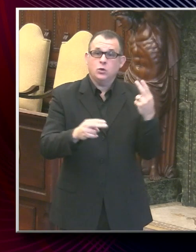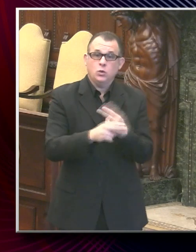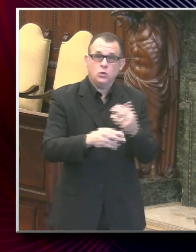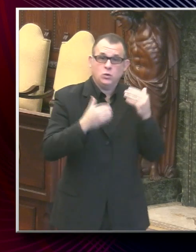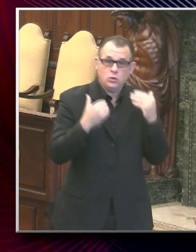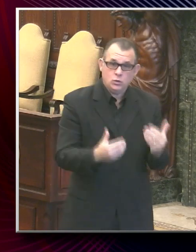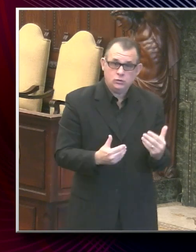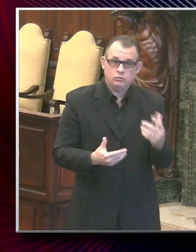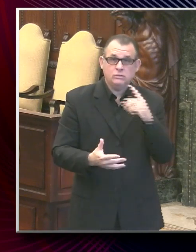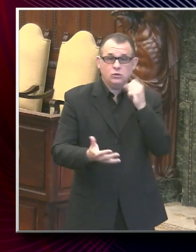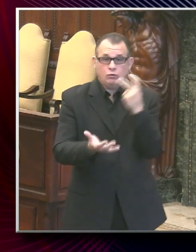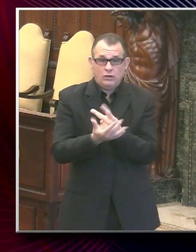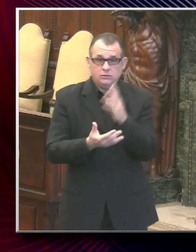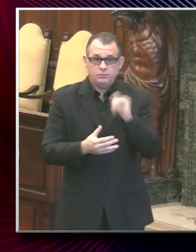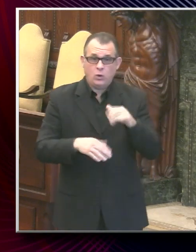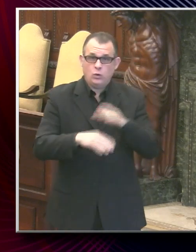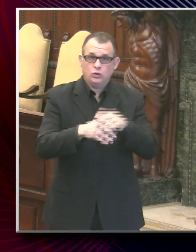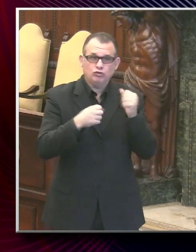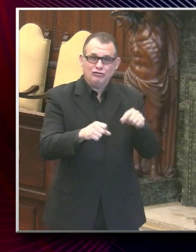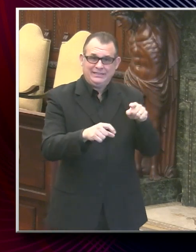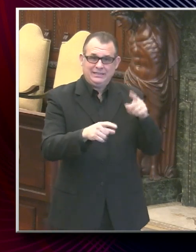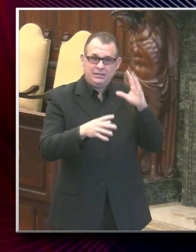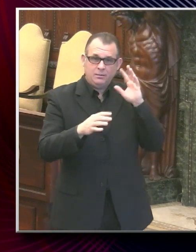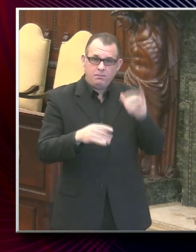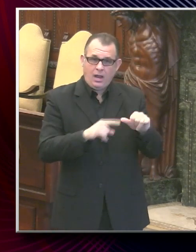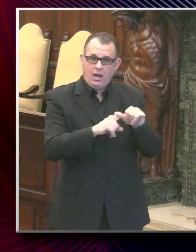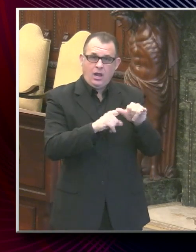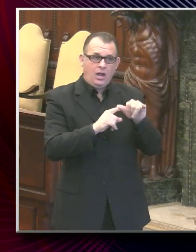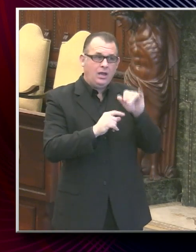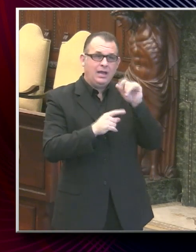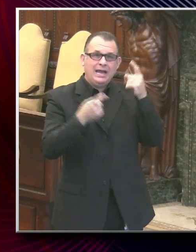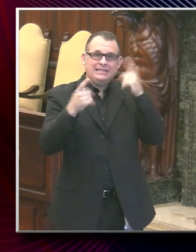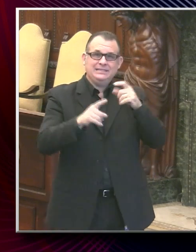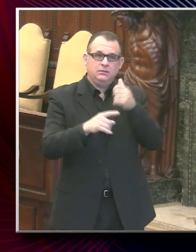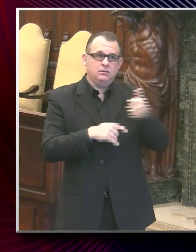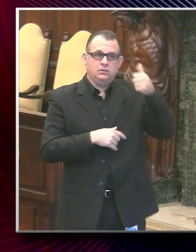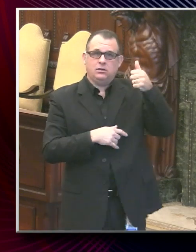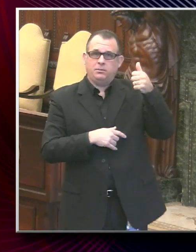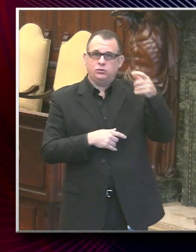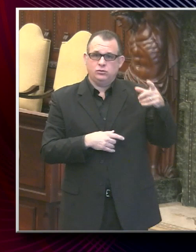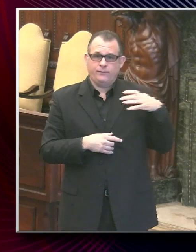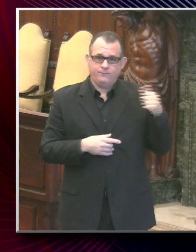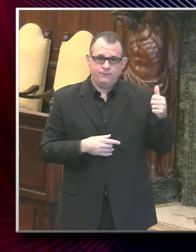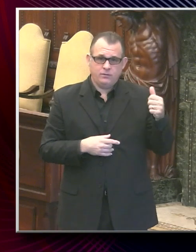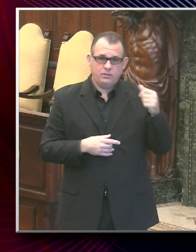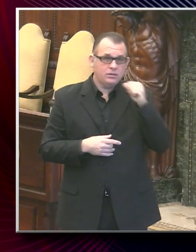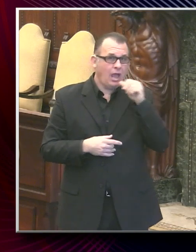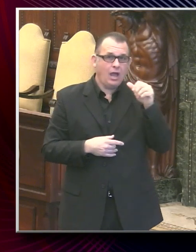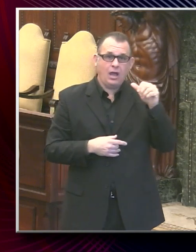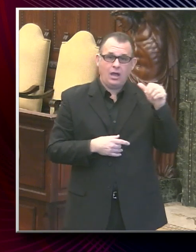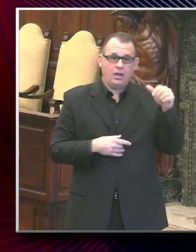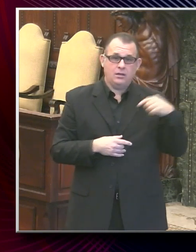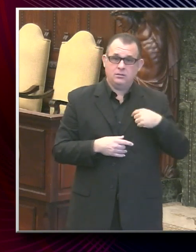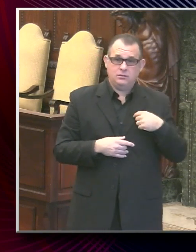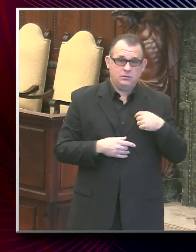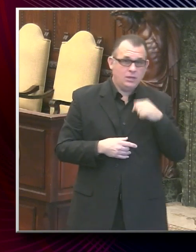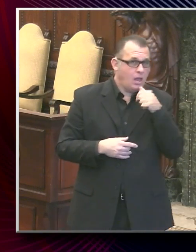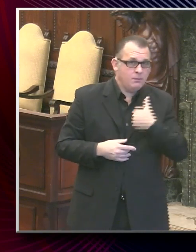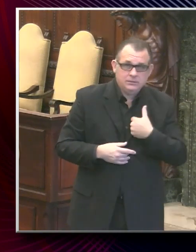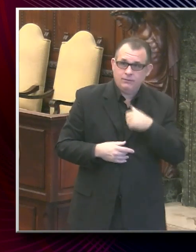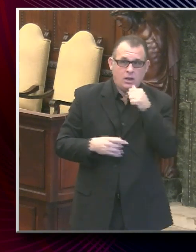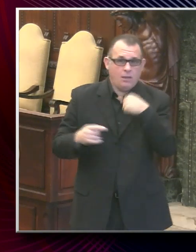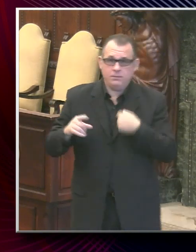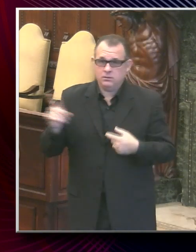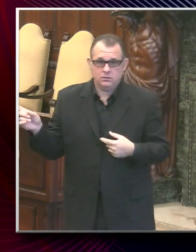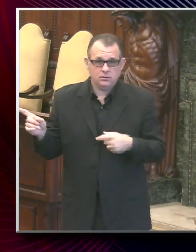authorized on the street by the incident commanders. It was not authorized by Brian Abernathy or myself directly in that incident